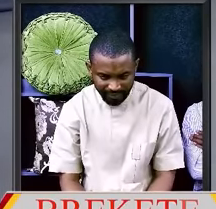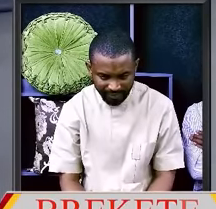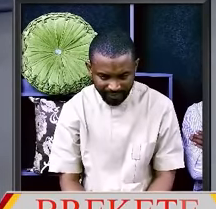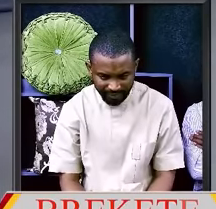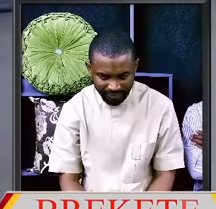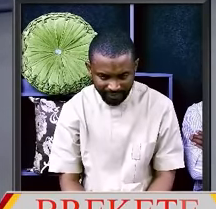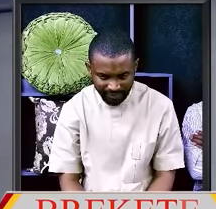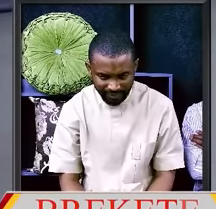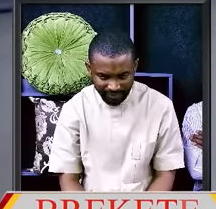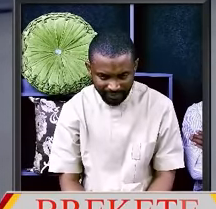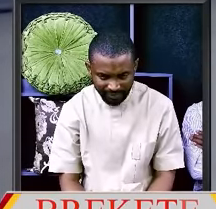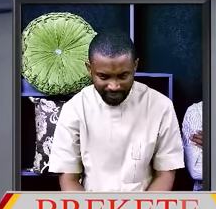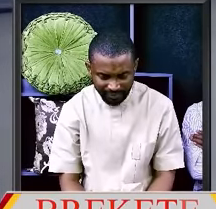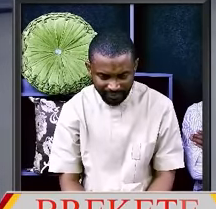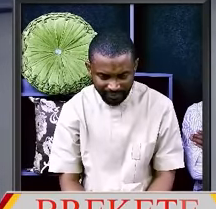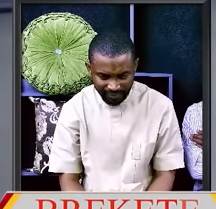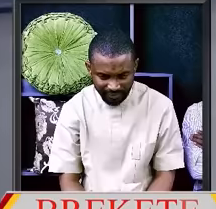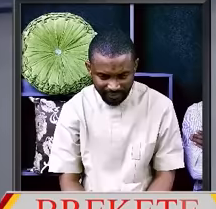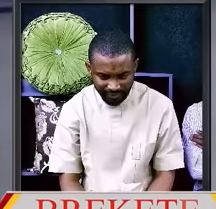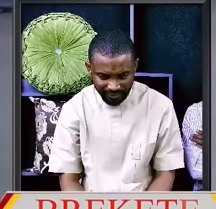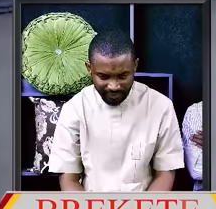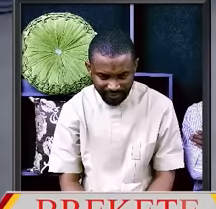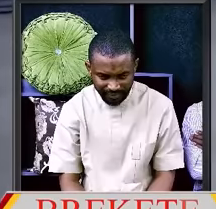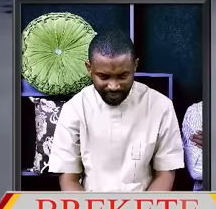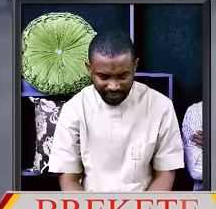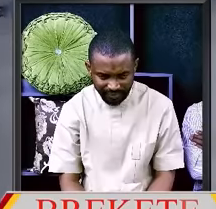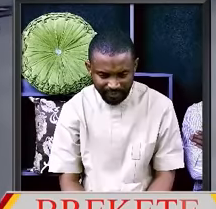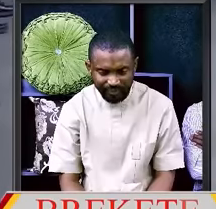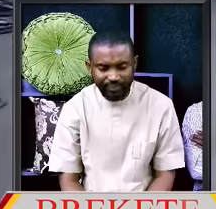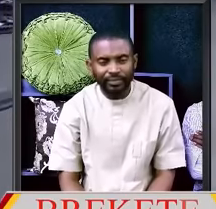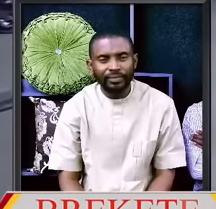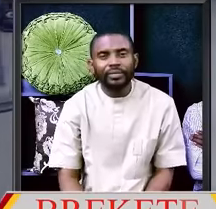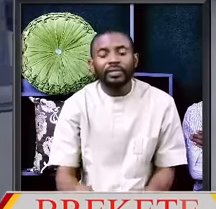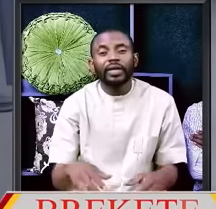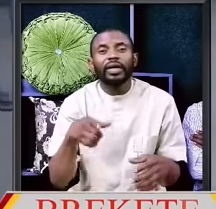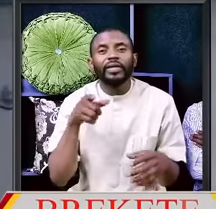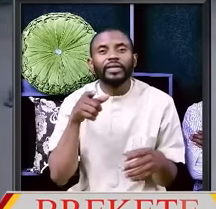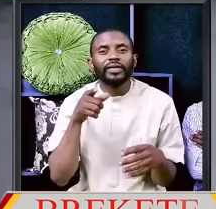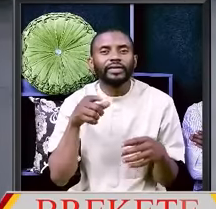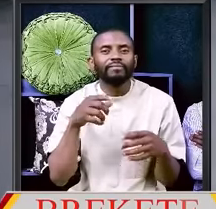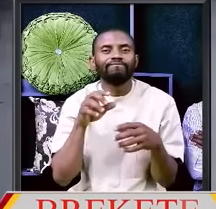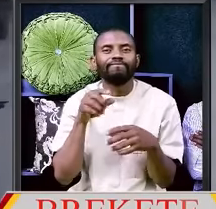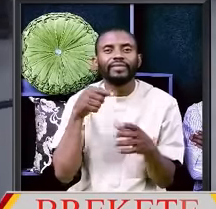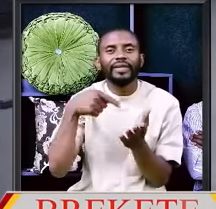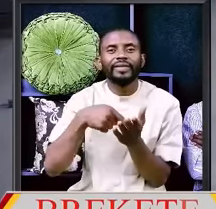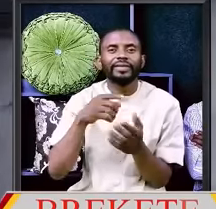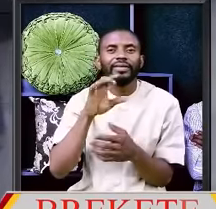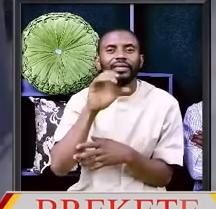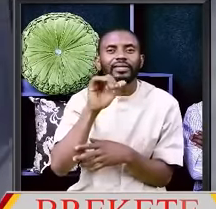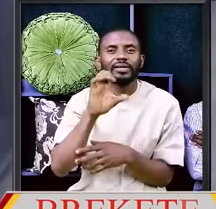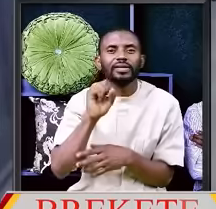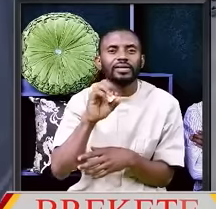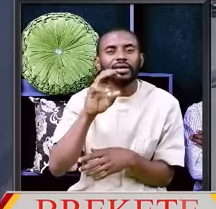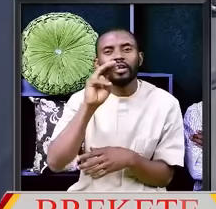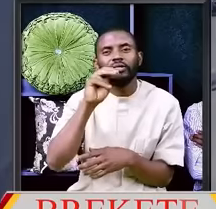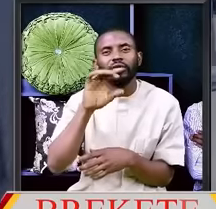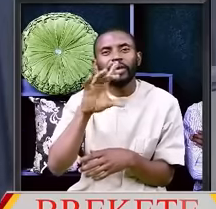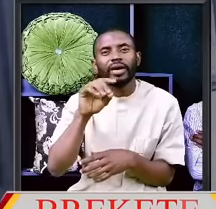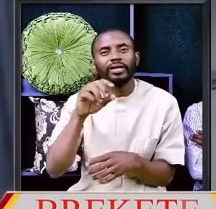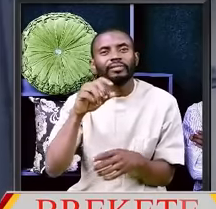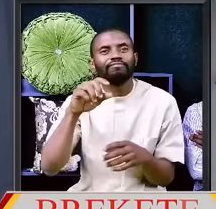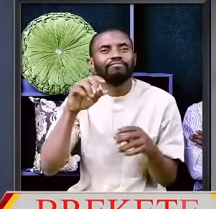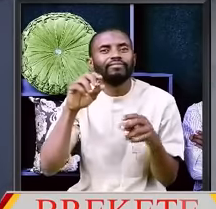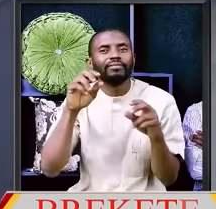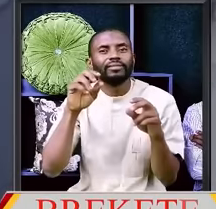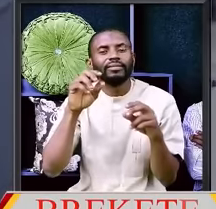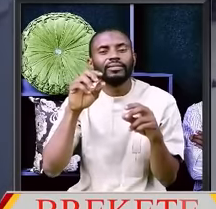they handle the case. So I'm happy that you're taking over the case, and I want Mohbad’s dad, I